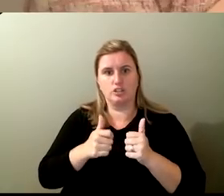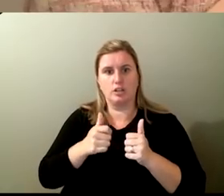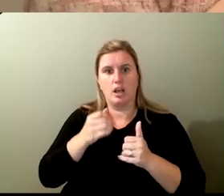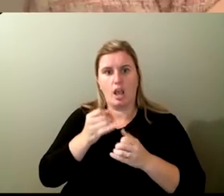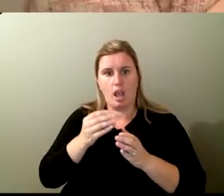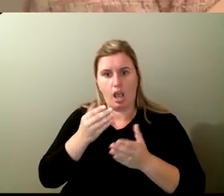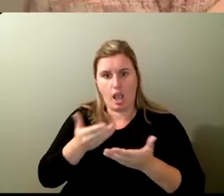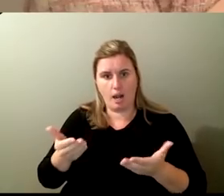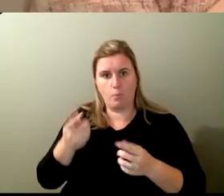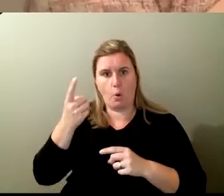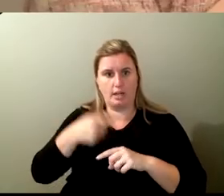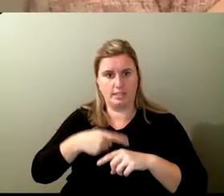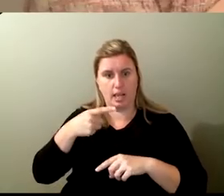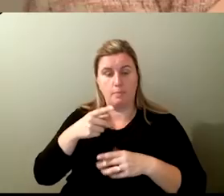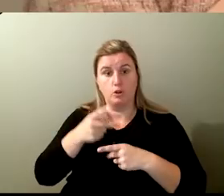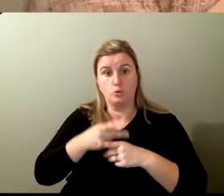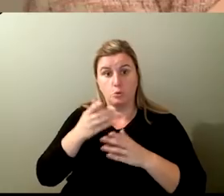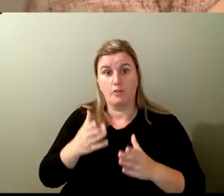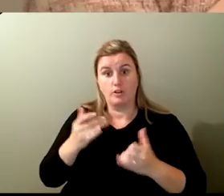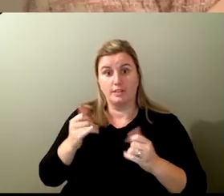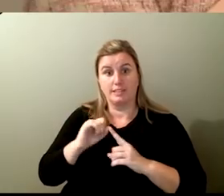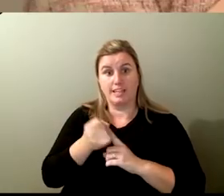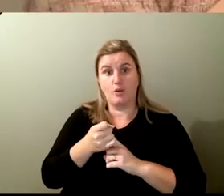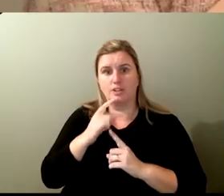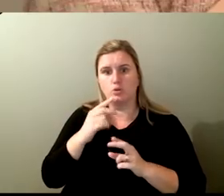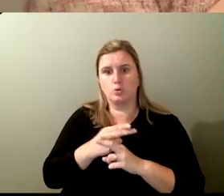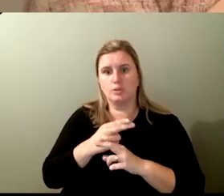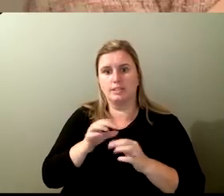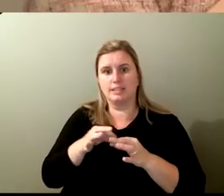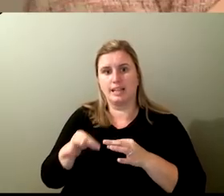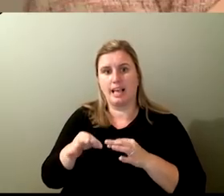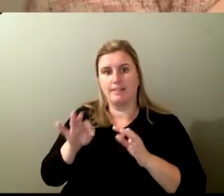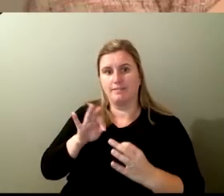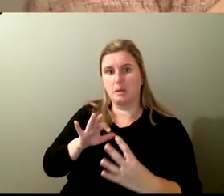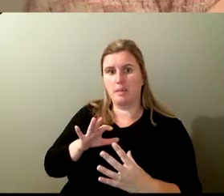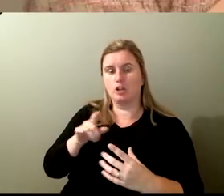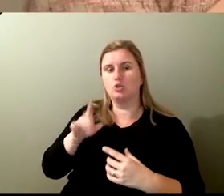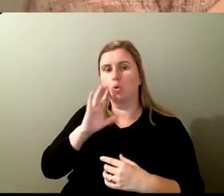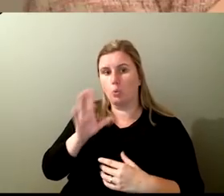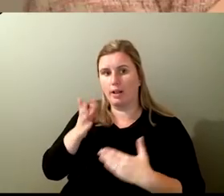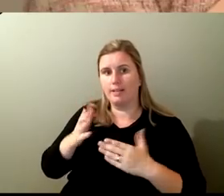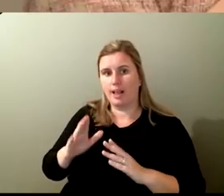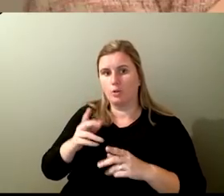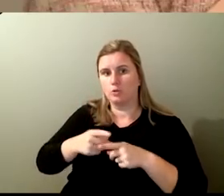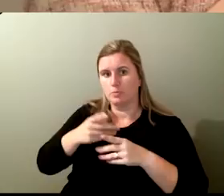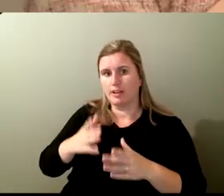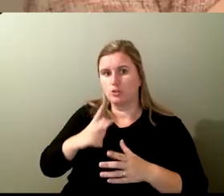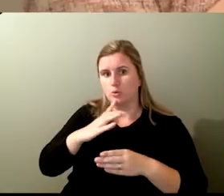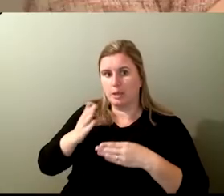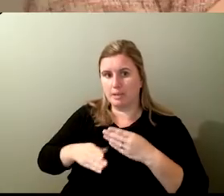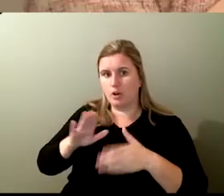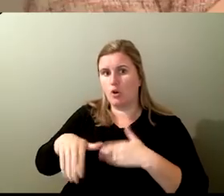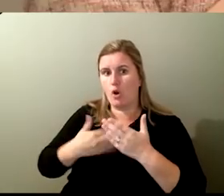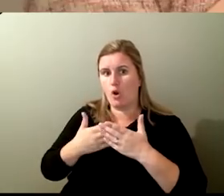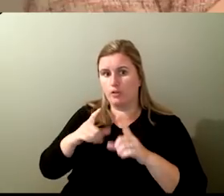time. The supervisor in this scenario is using delayed feedback. She will allow the supervisee to complete all the